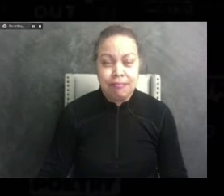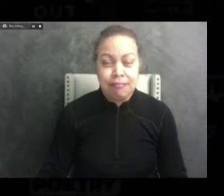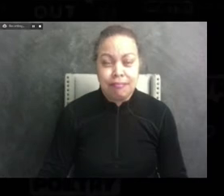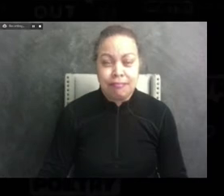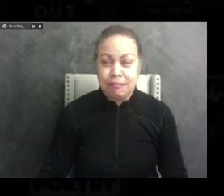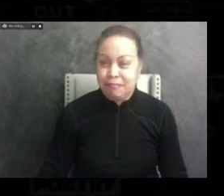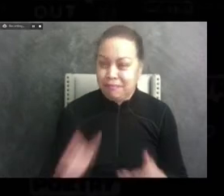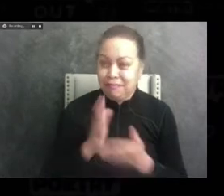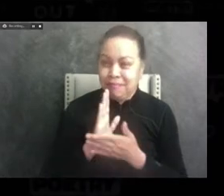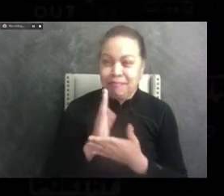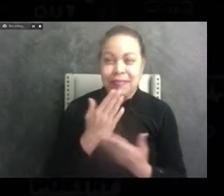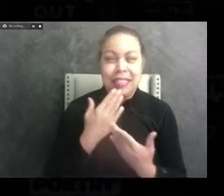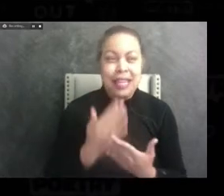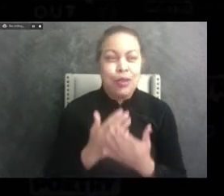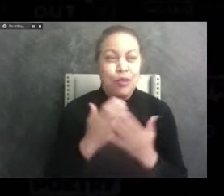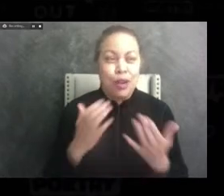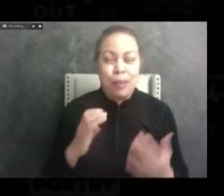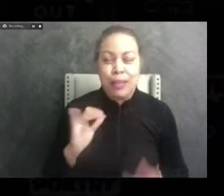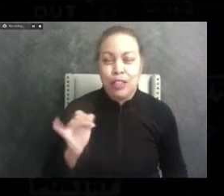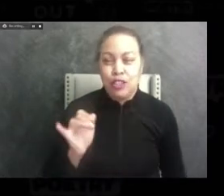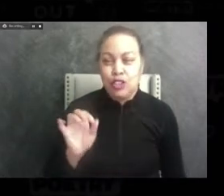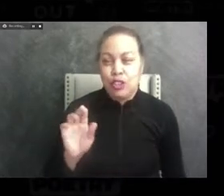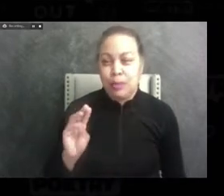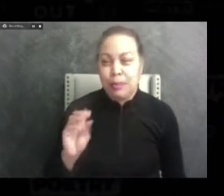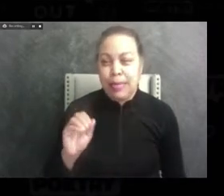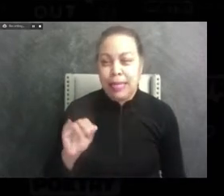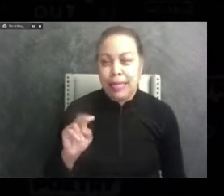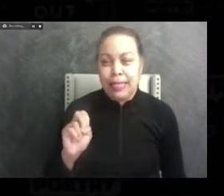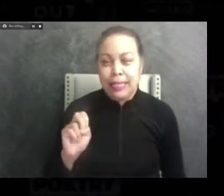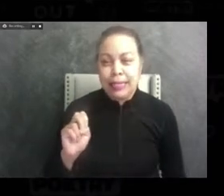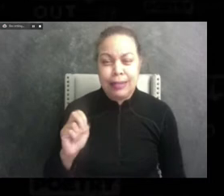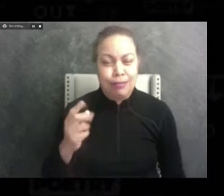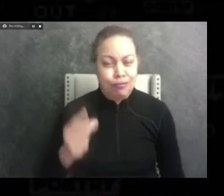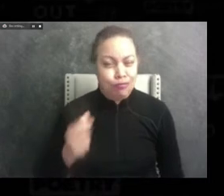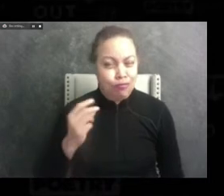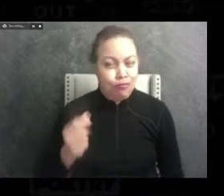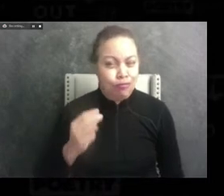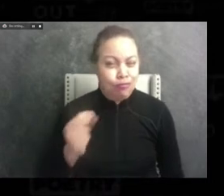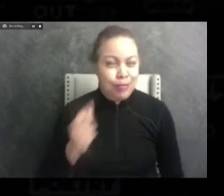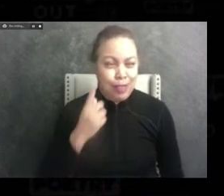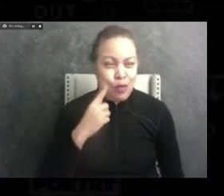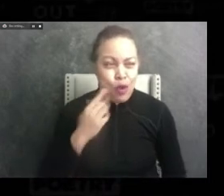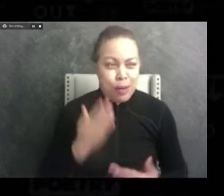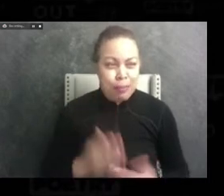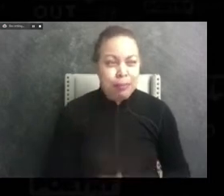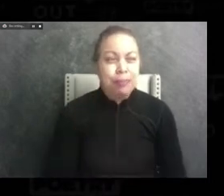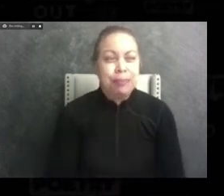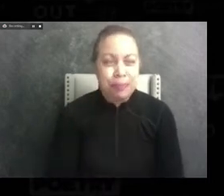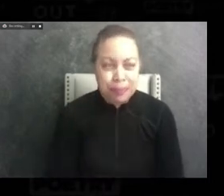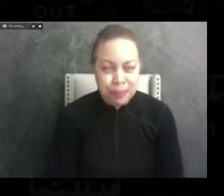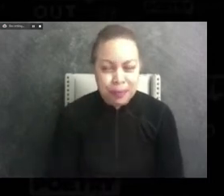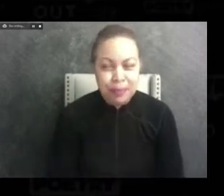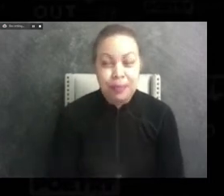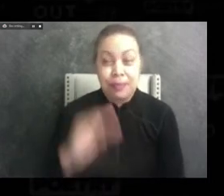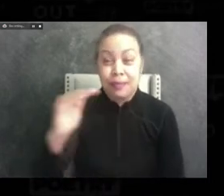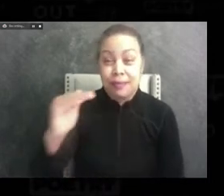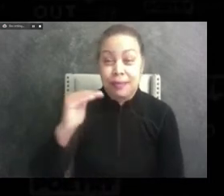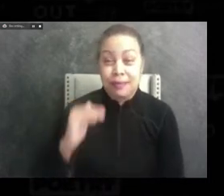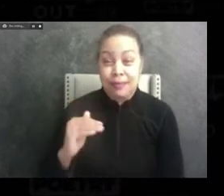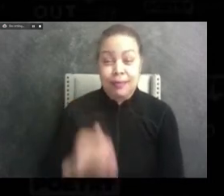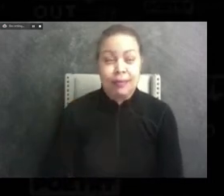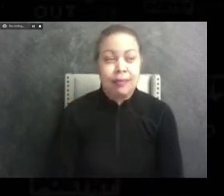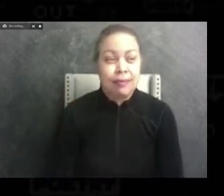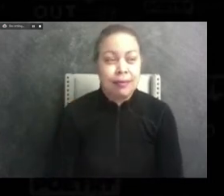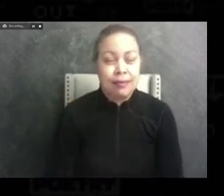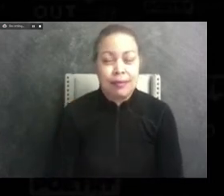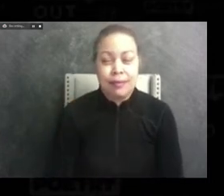All right. Thank you very much, Jermaine. Everybody, please make some noise for Jermaine. Coming up next in